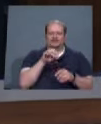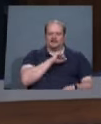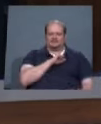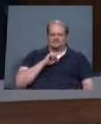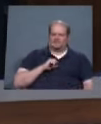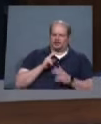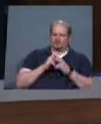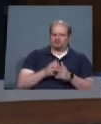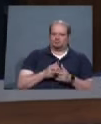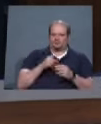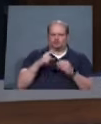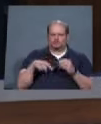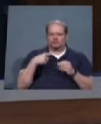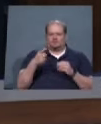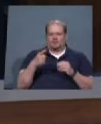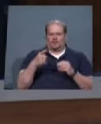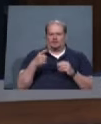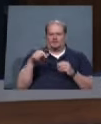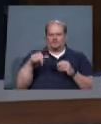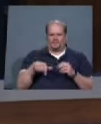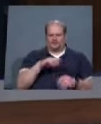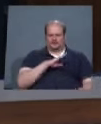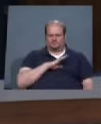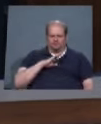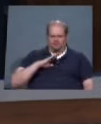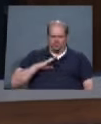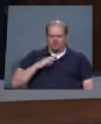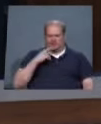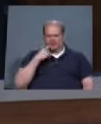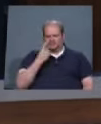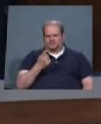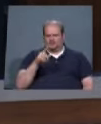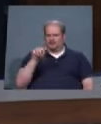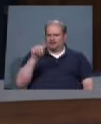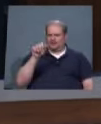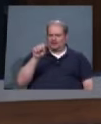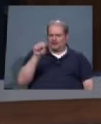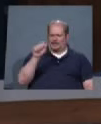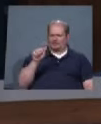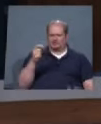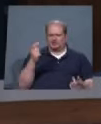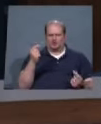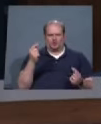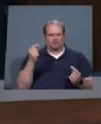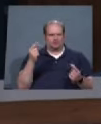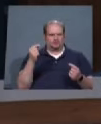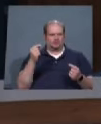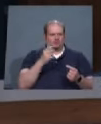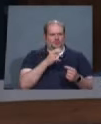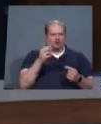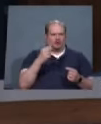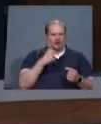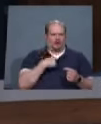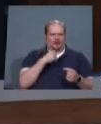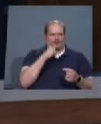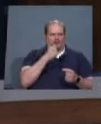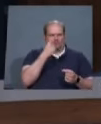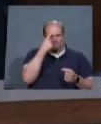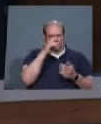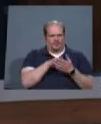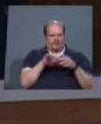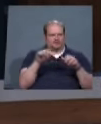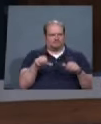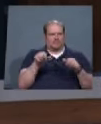Senator mentioned about this board telling ASA what to do, and I just don't think that's